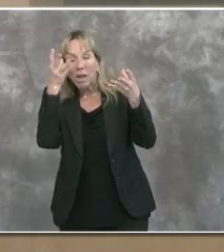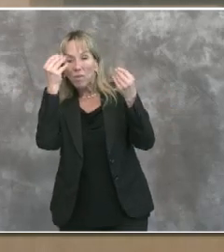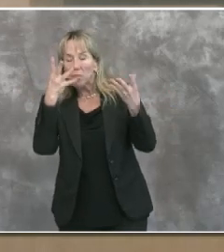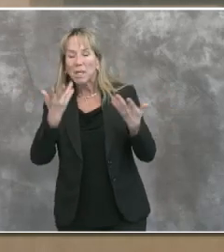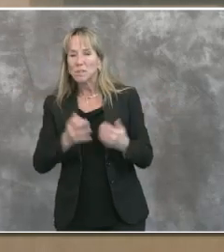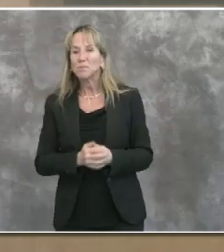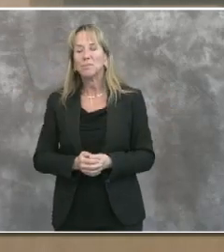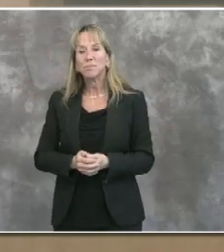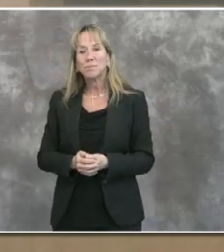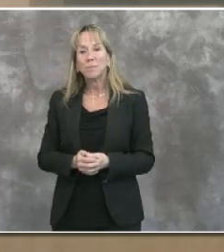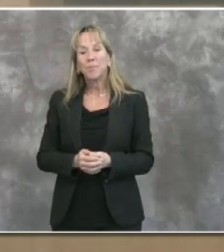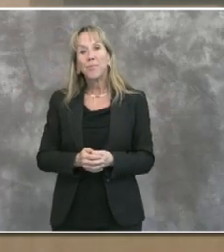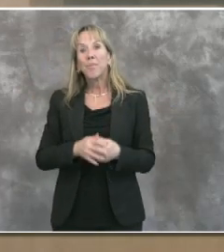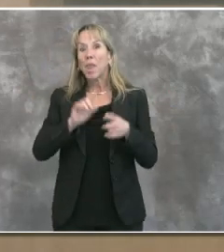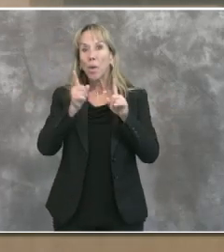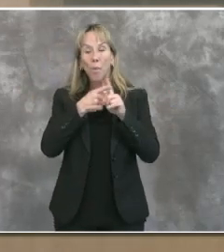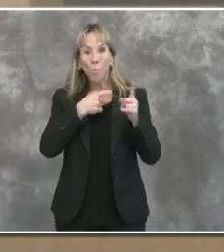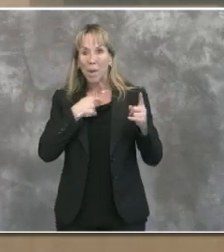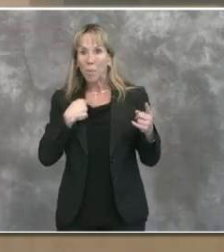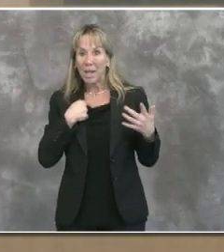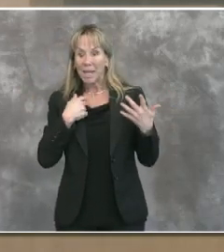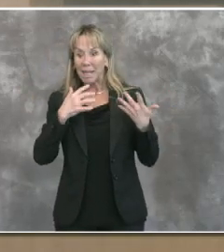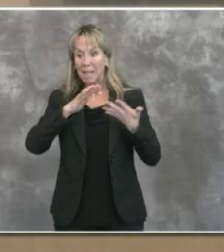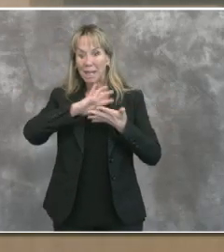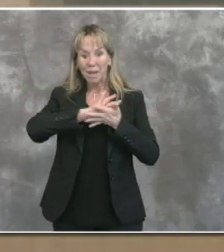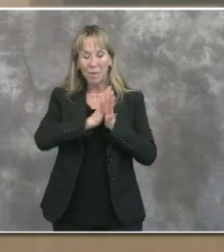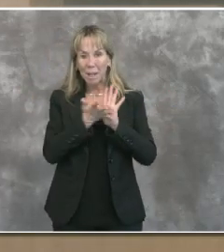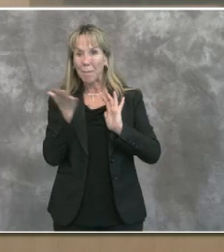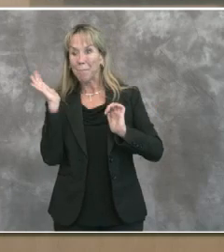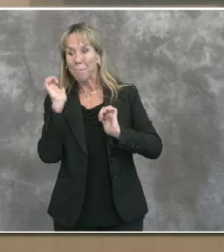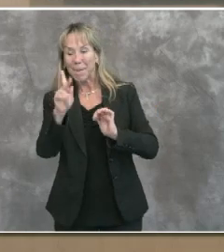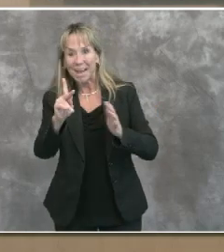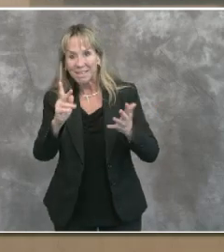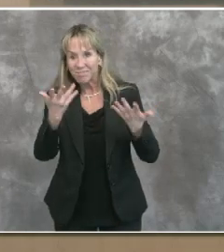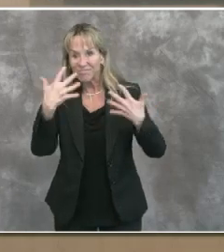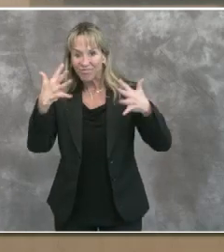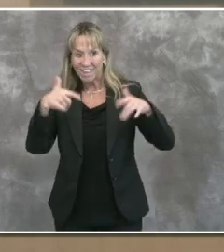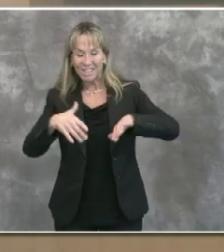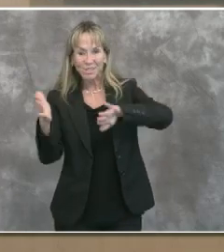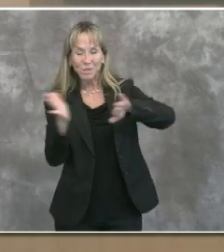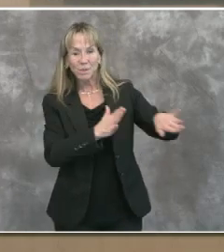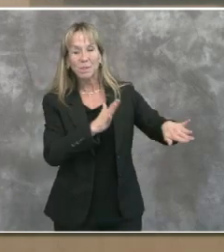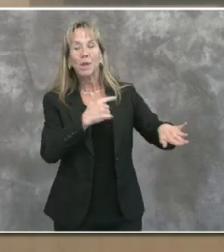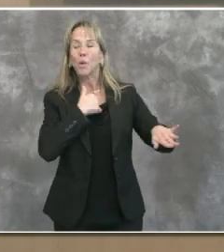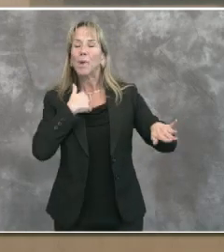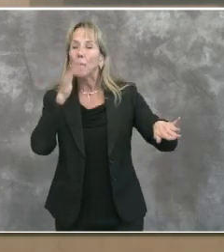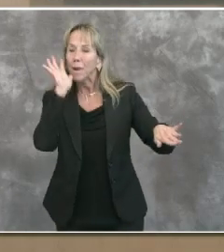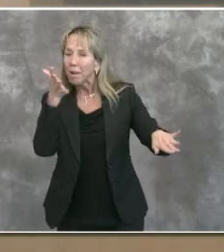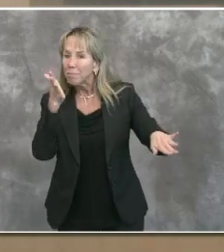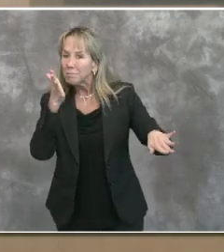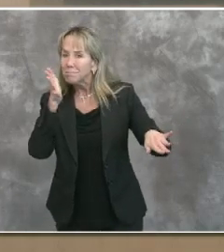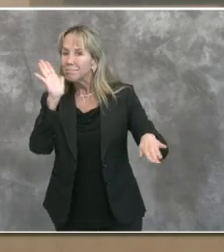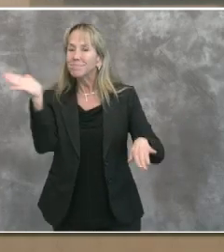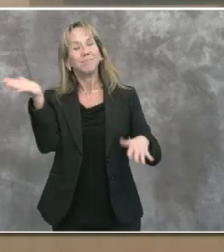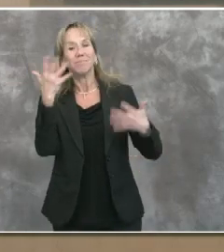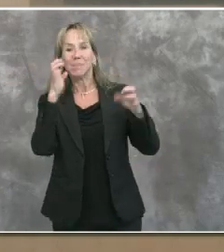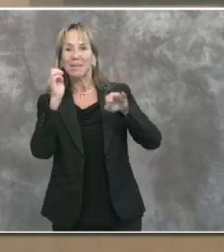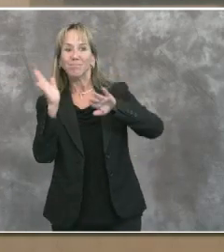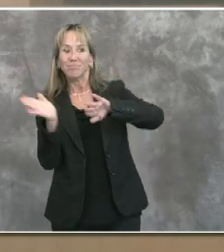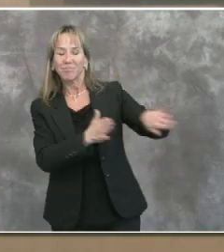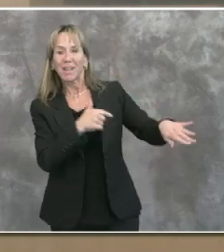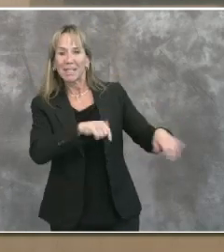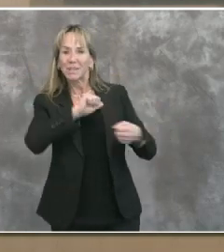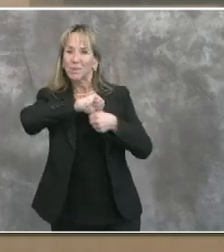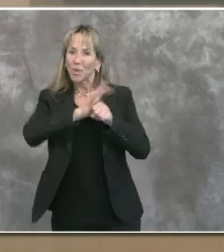track. And then we're there as we come out of this, because we will. As the supervisors have noted, this is a temporary time. It's very painful.